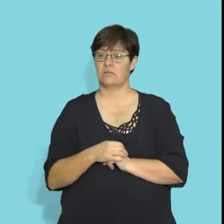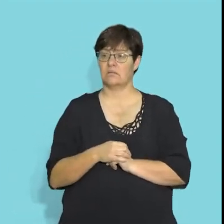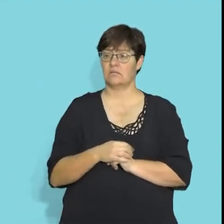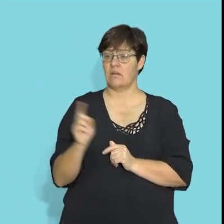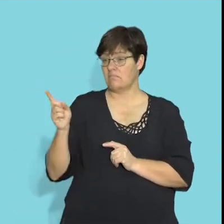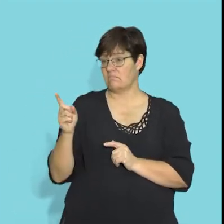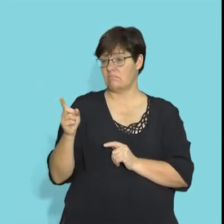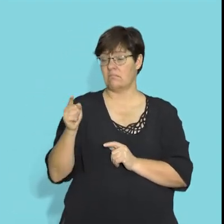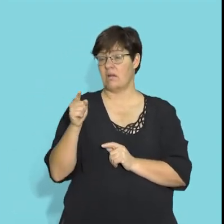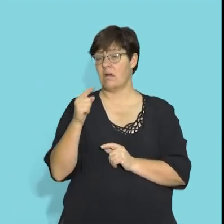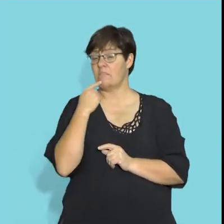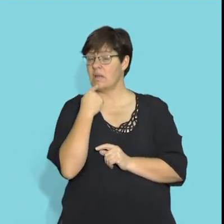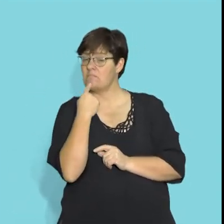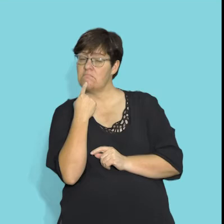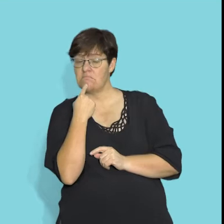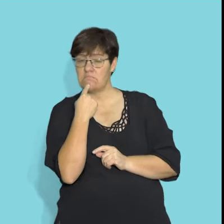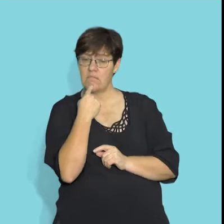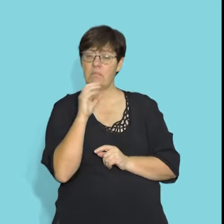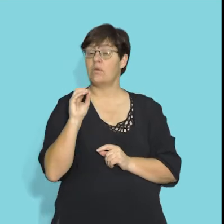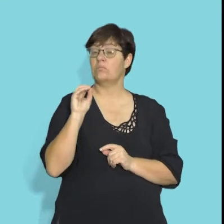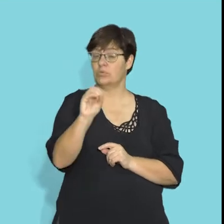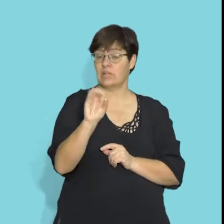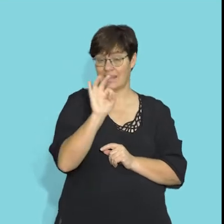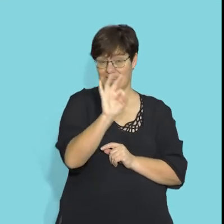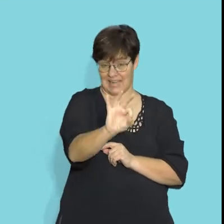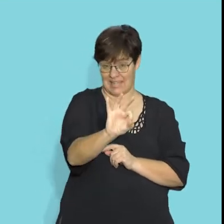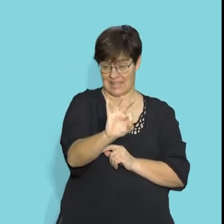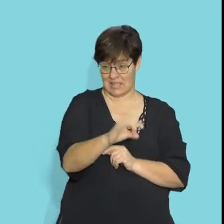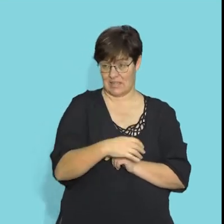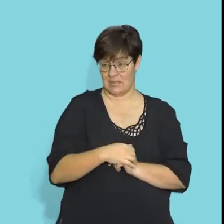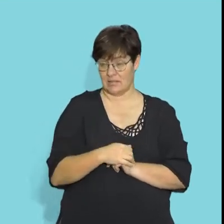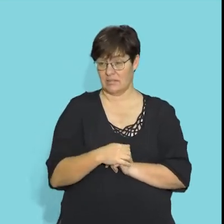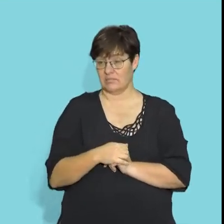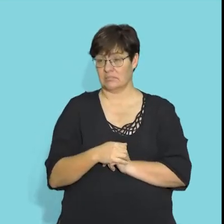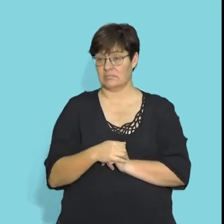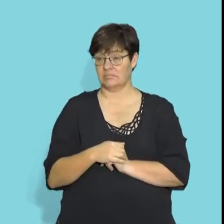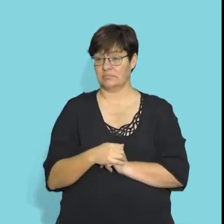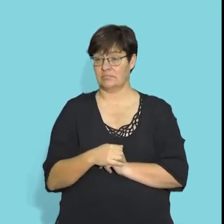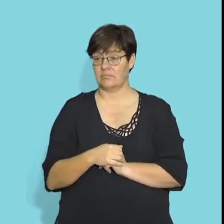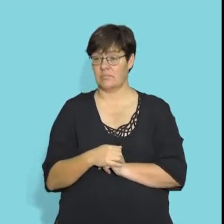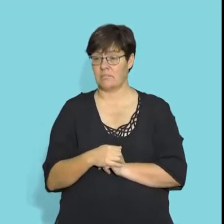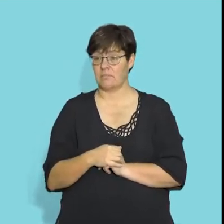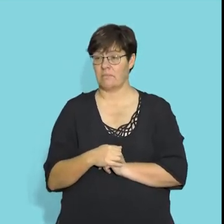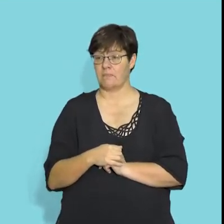to 7. And so what I can do is I can put in 3. So let's do that.